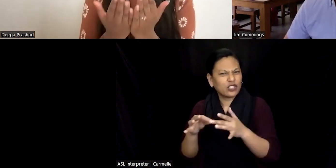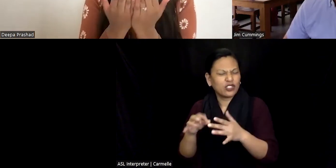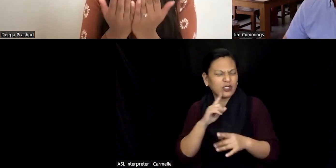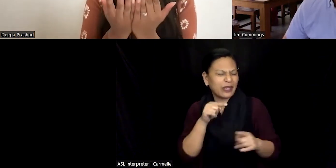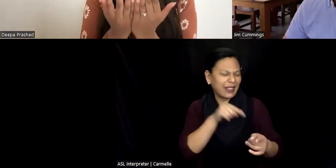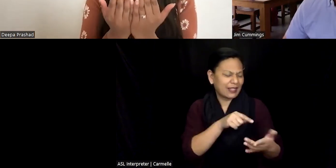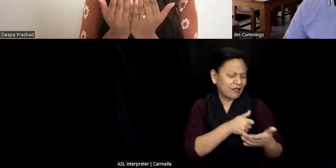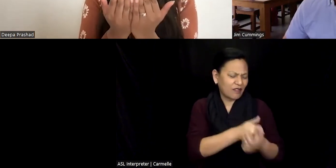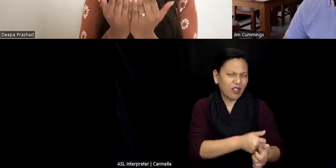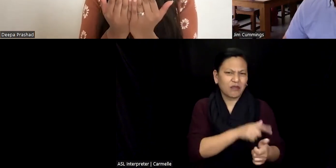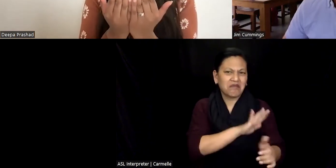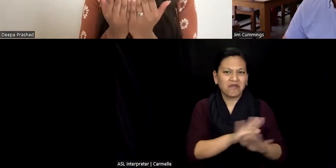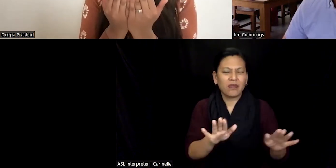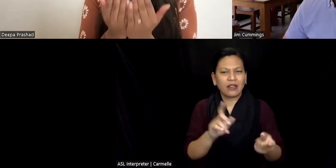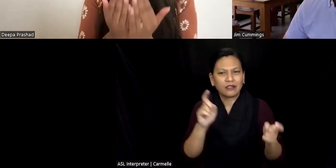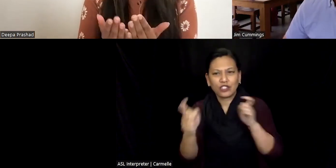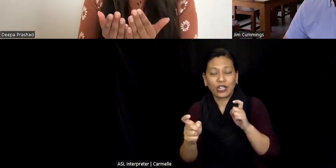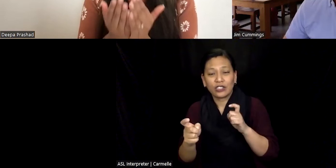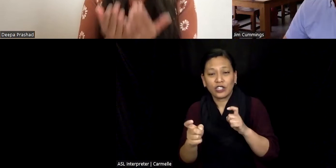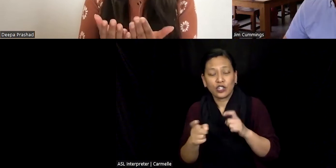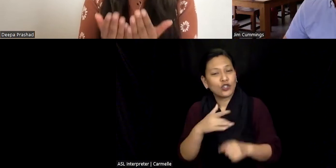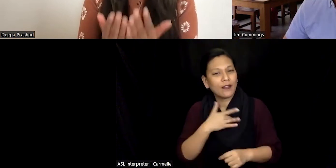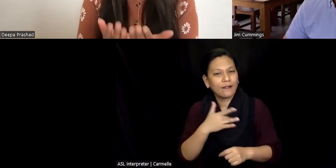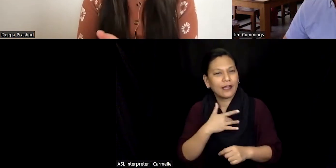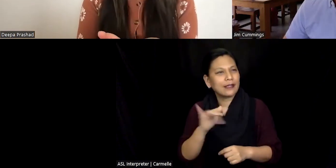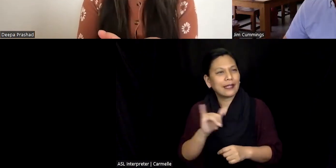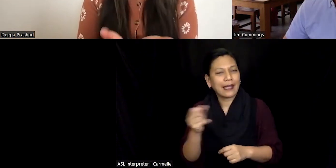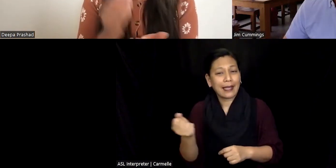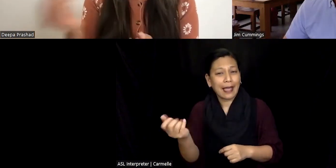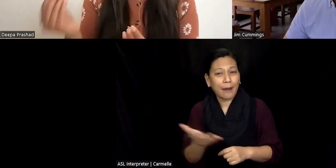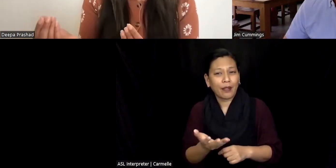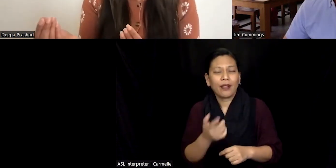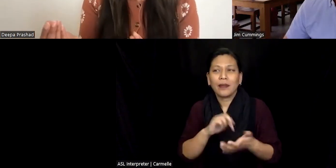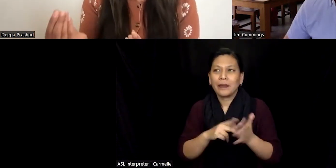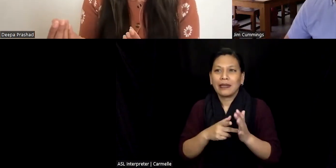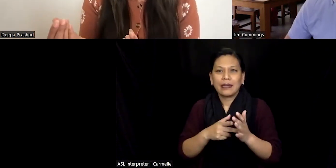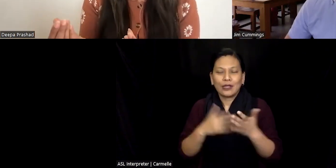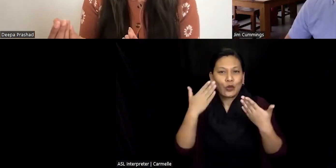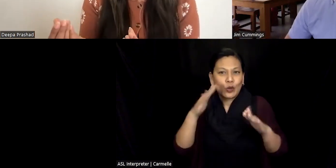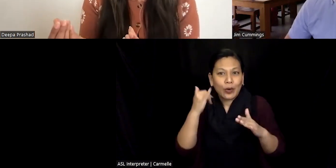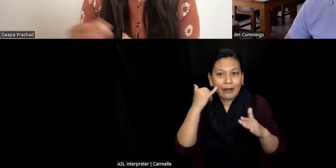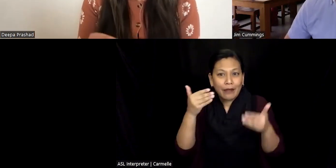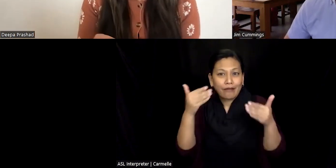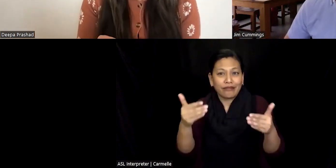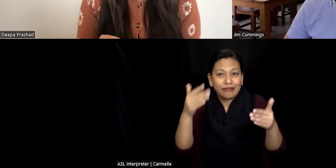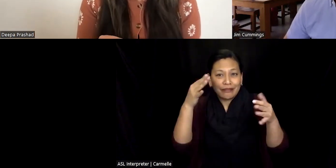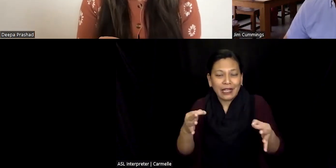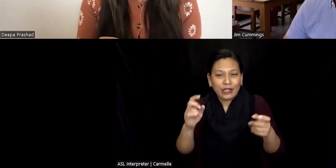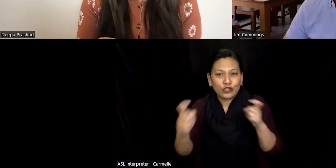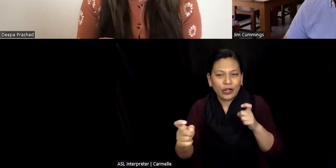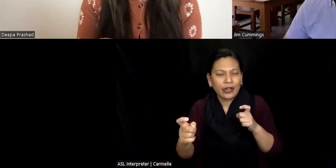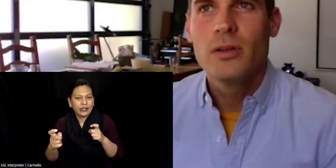I have written on paper. And does it feel like a gamble in that moment if you're making that decision on the fly? Of